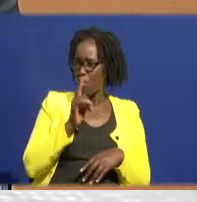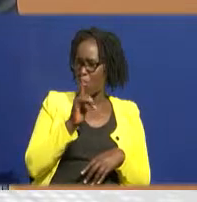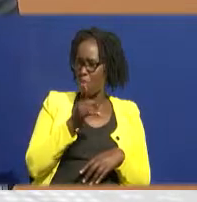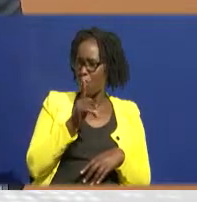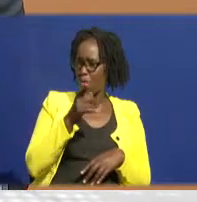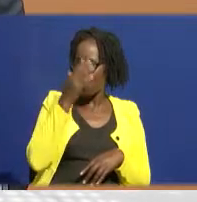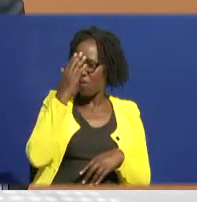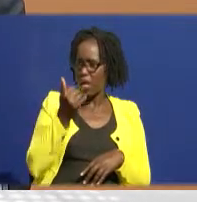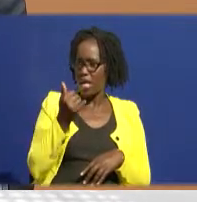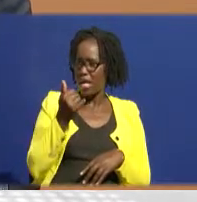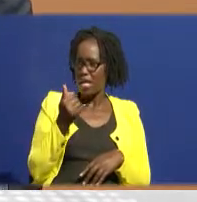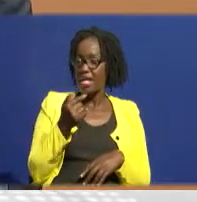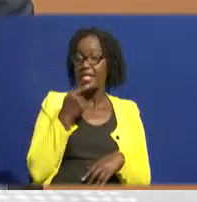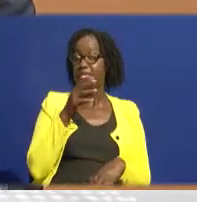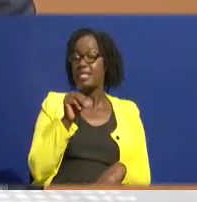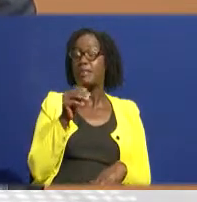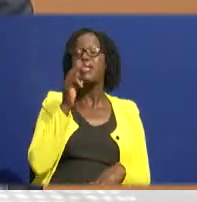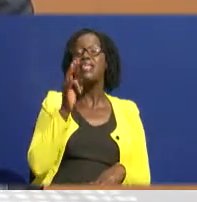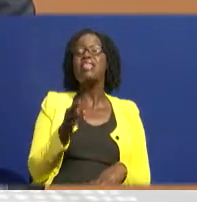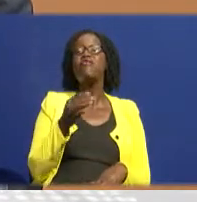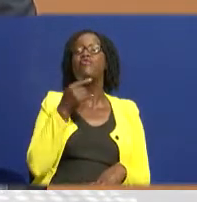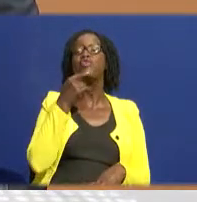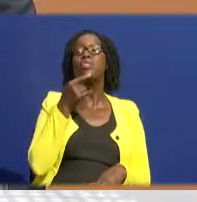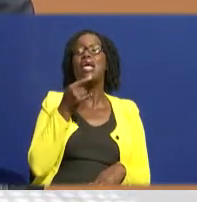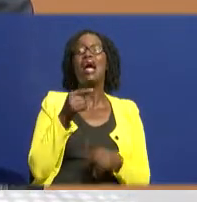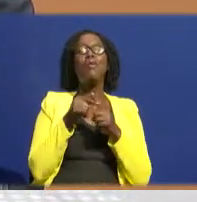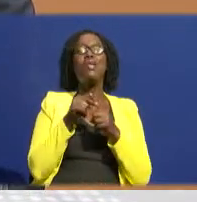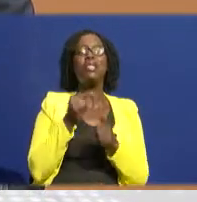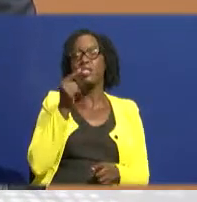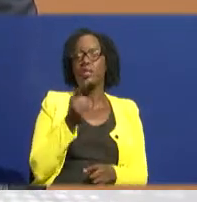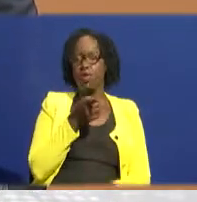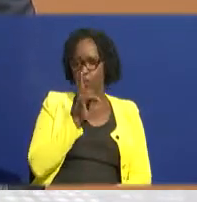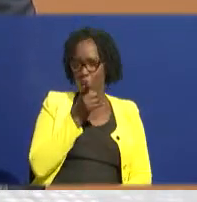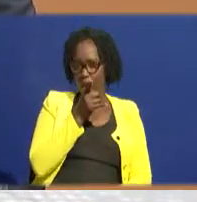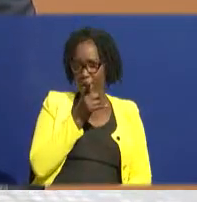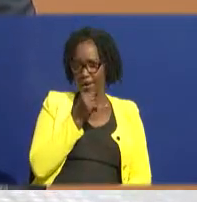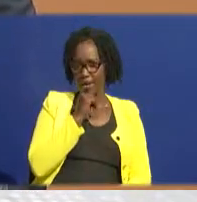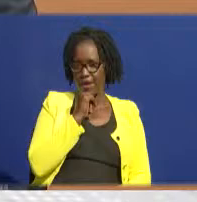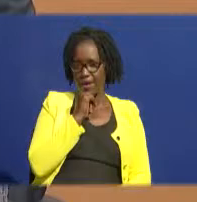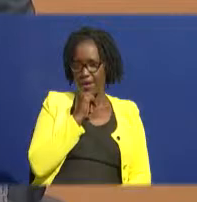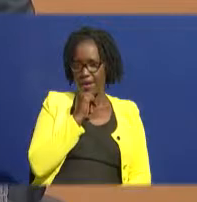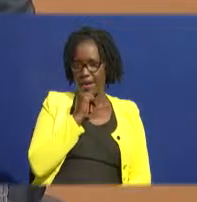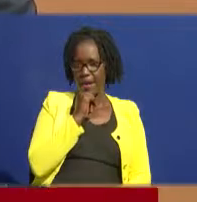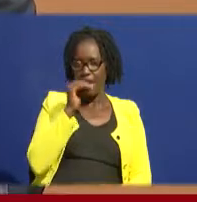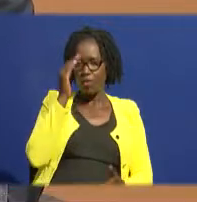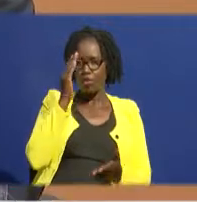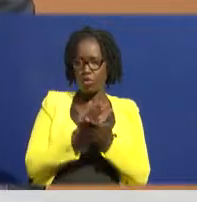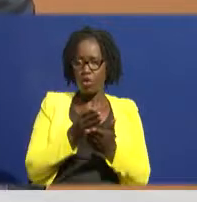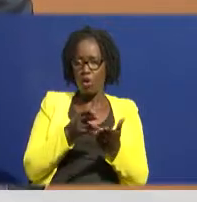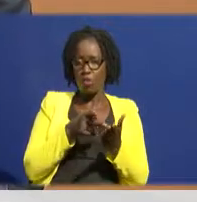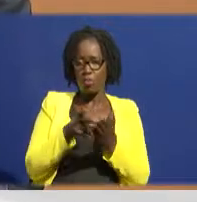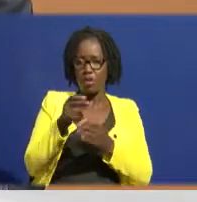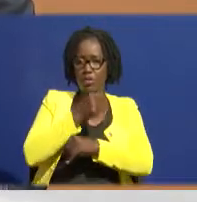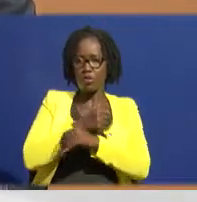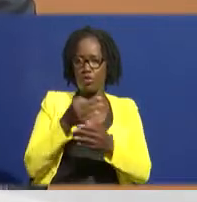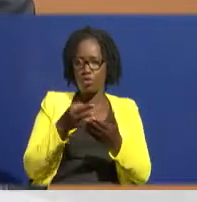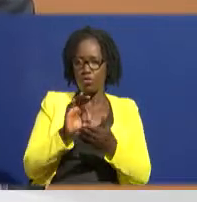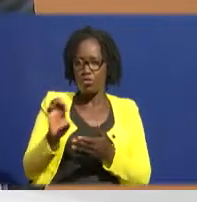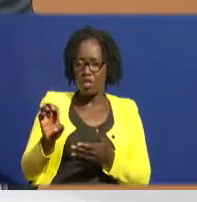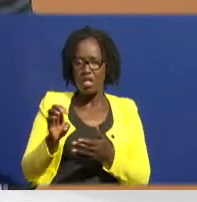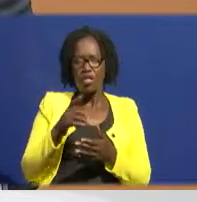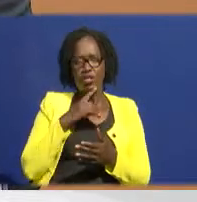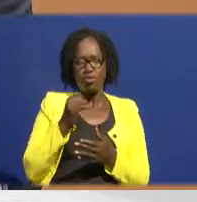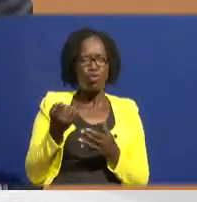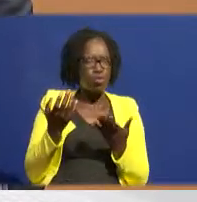normally the predator will tell them, if you open up, I'll kill you. If you open up, I will not pay school fees. If you open up, I will do this. Yes.